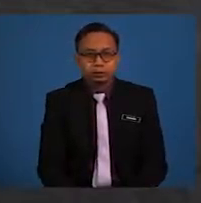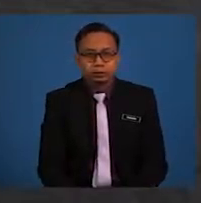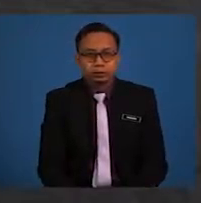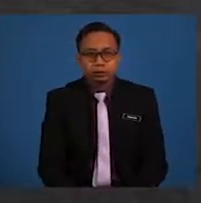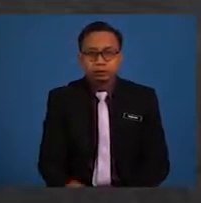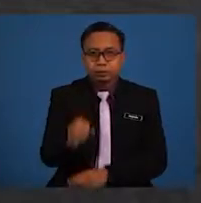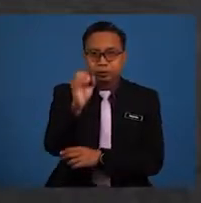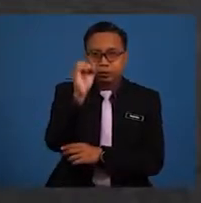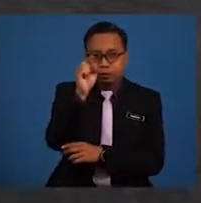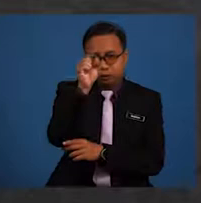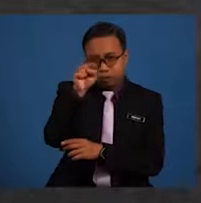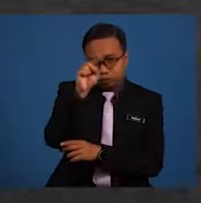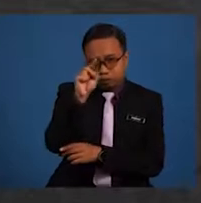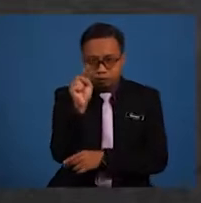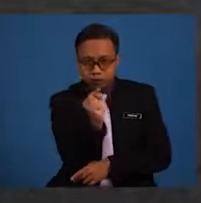semicolon,